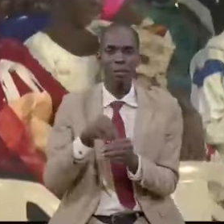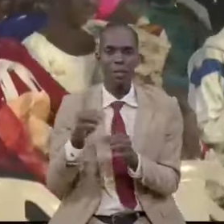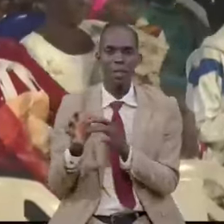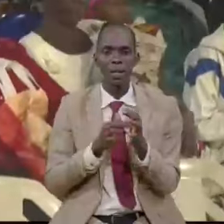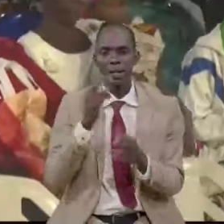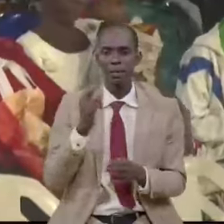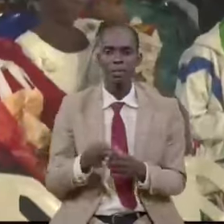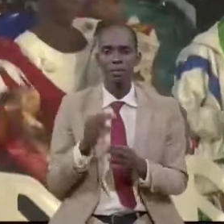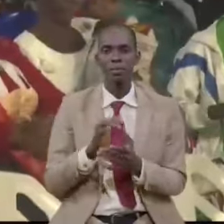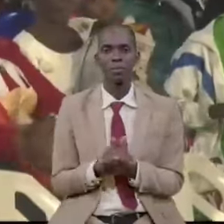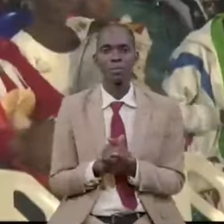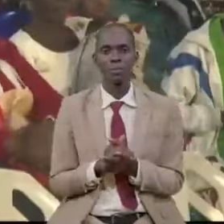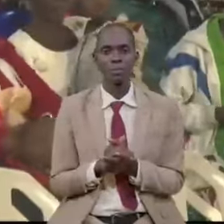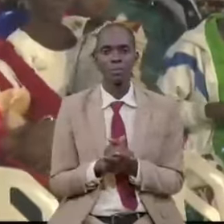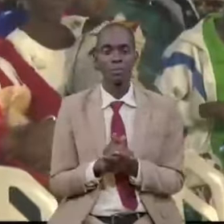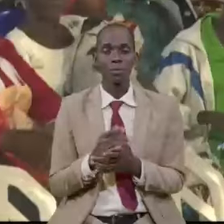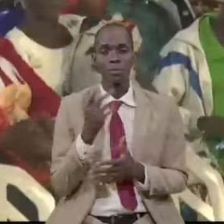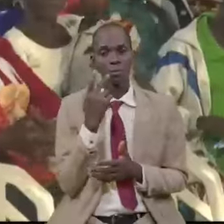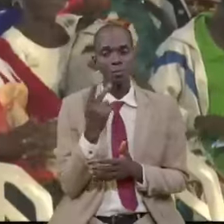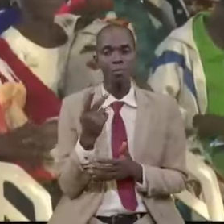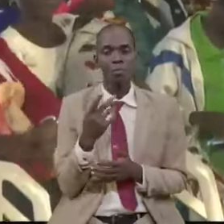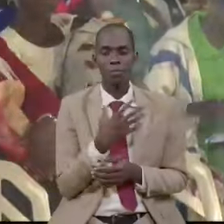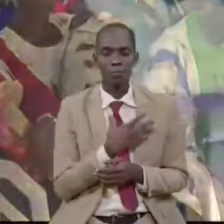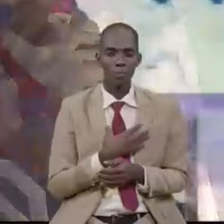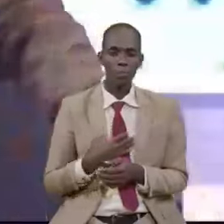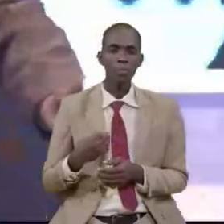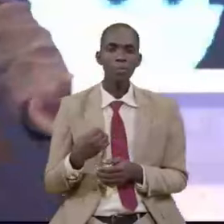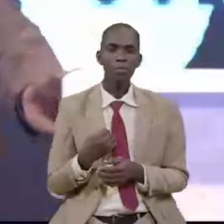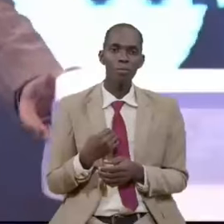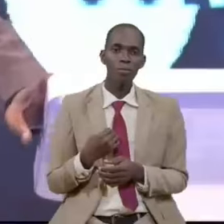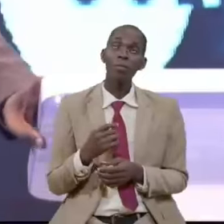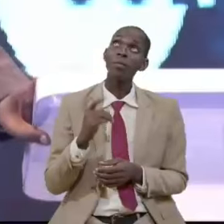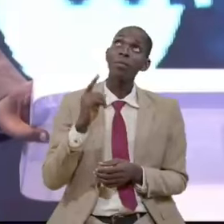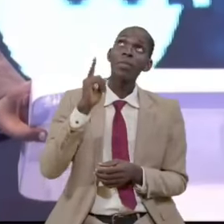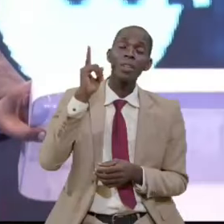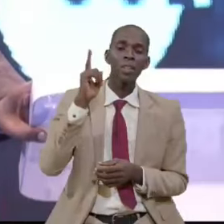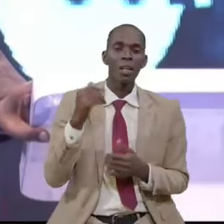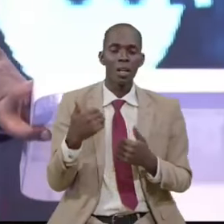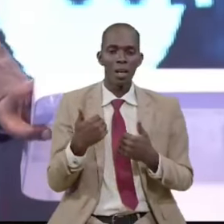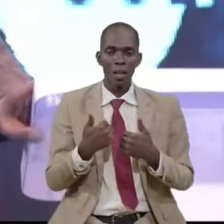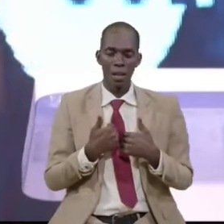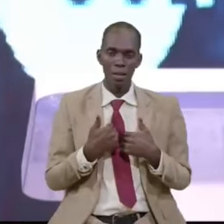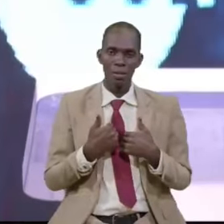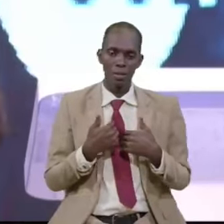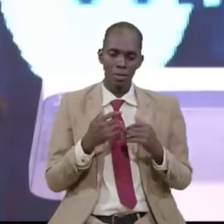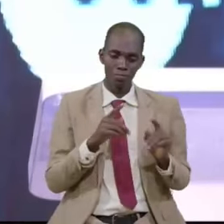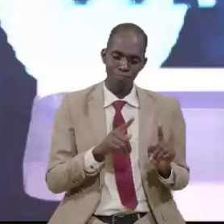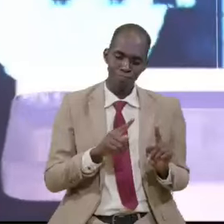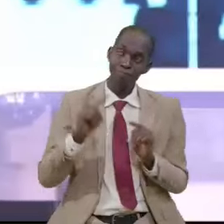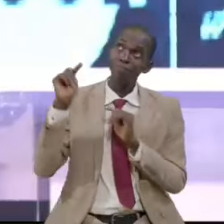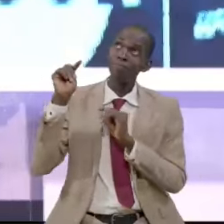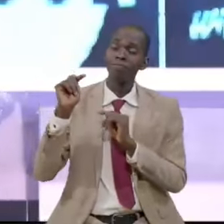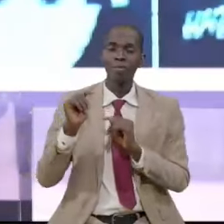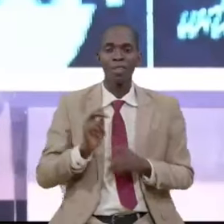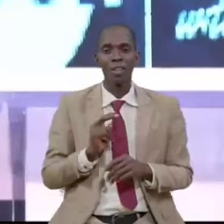this. Look at this. And he has translated us. Look at that. He has